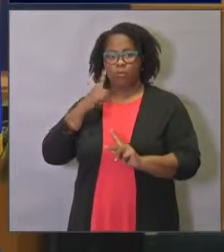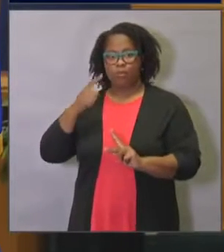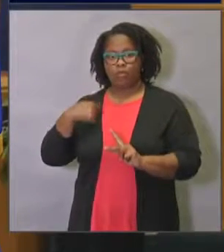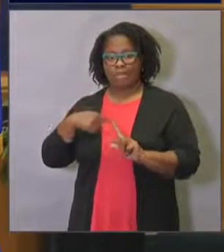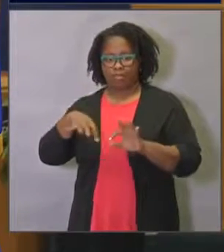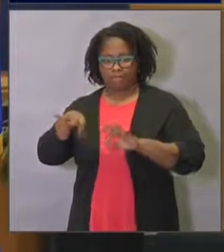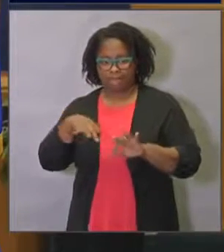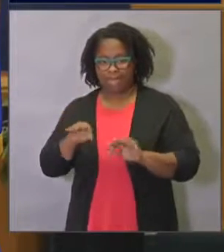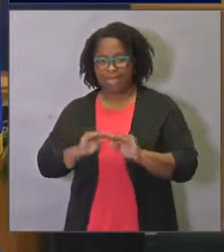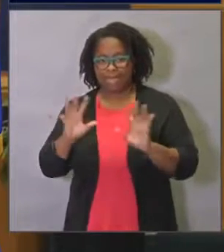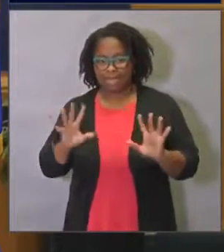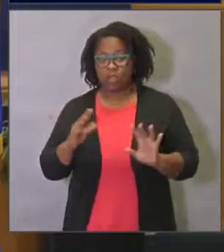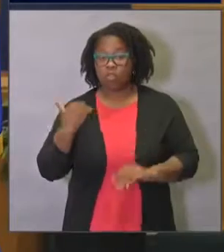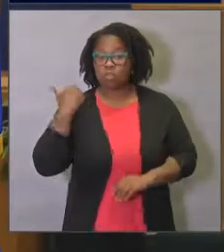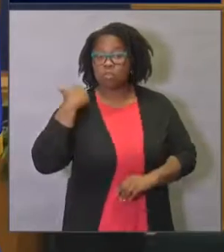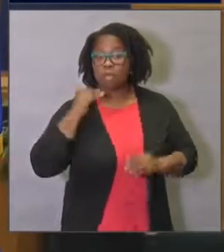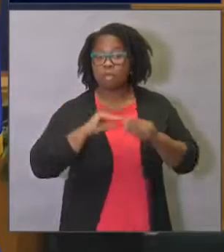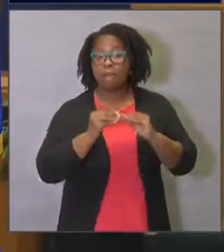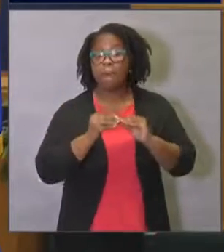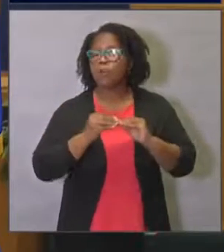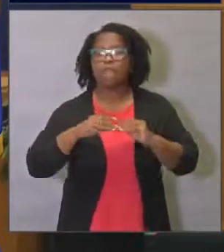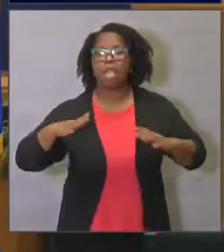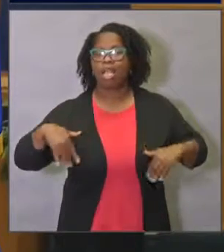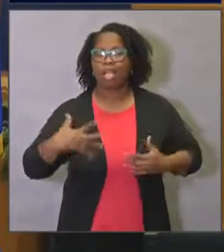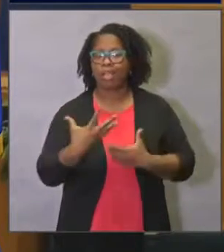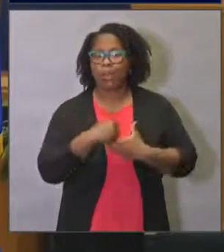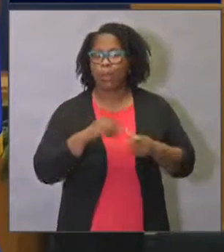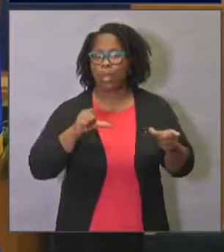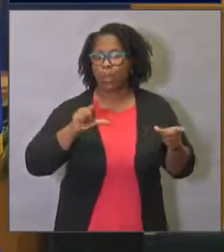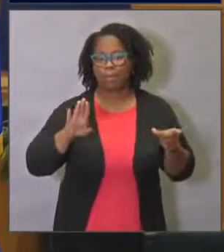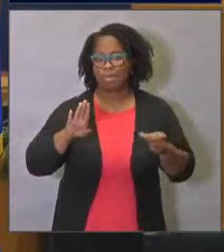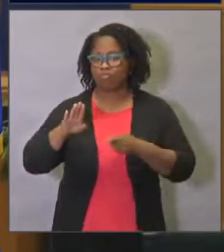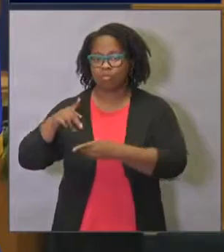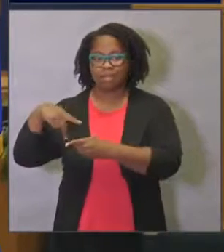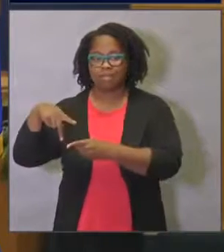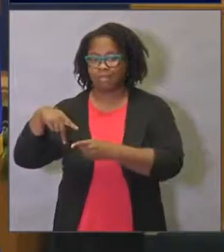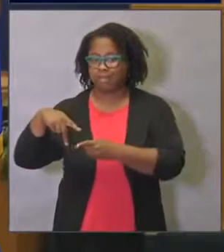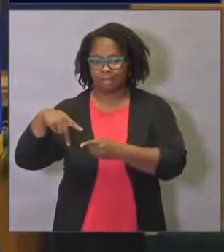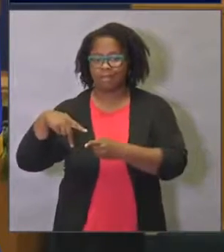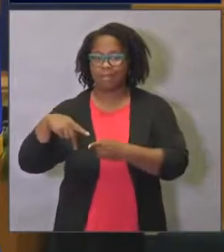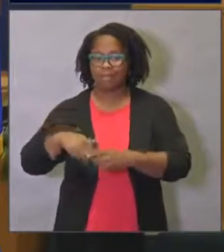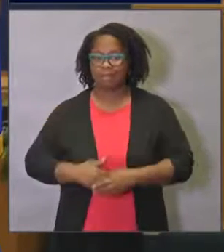The numbers I reported earlier didn't include Long Beach and Pasadena.